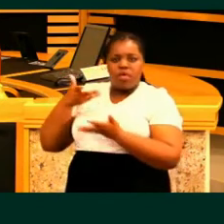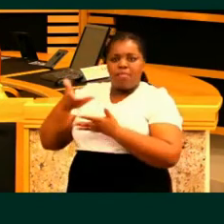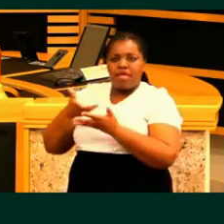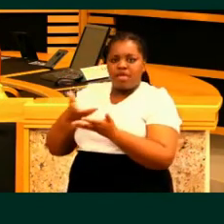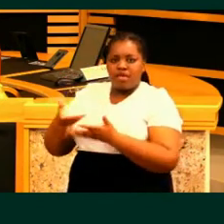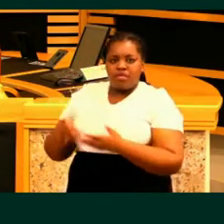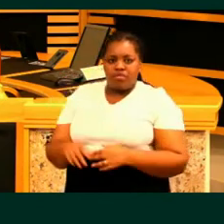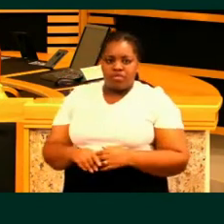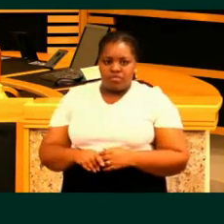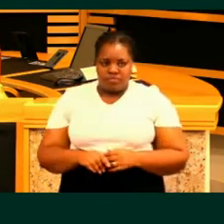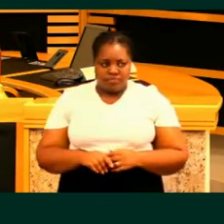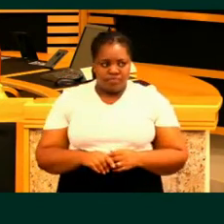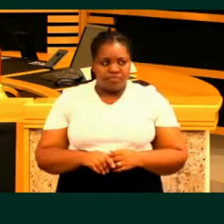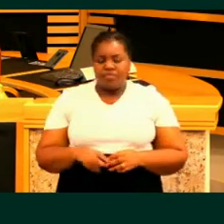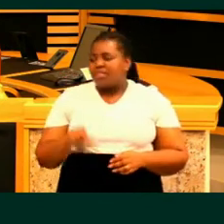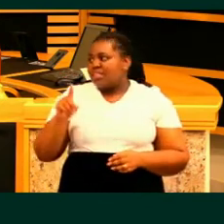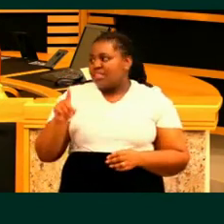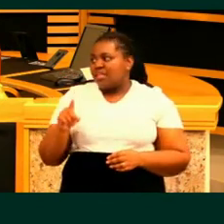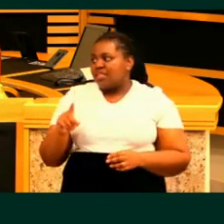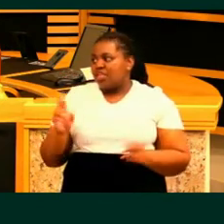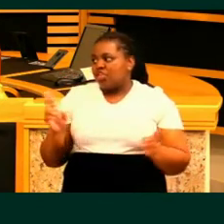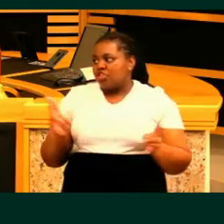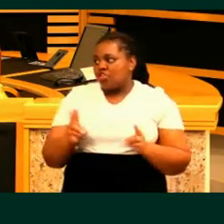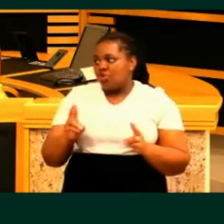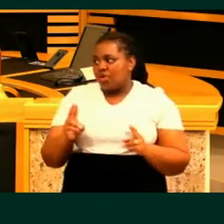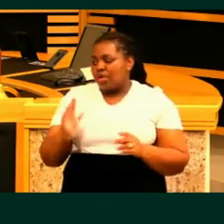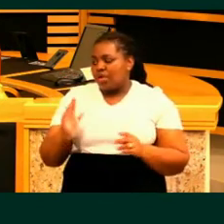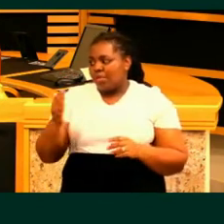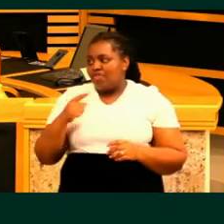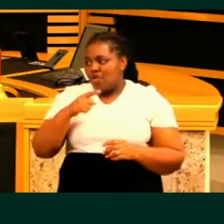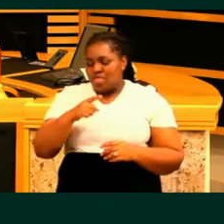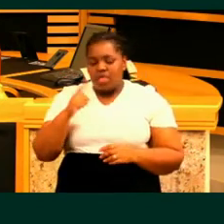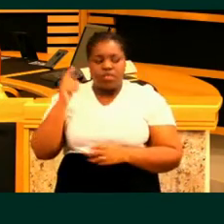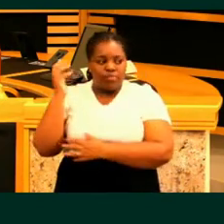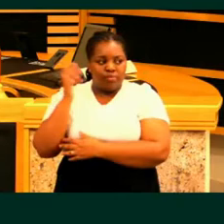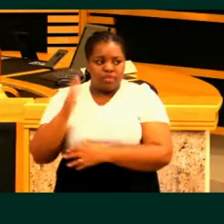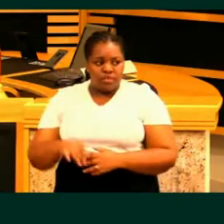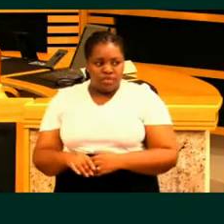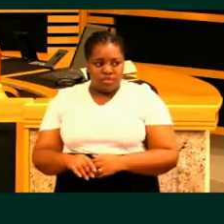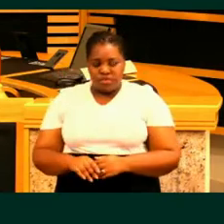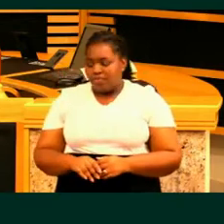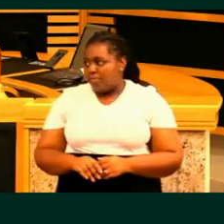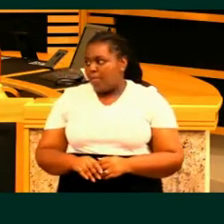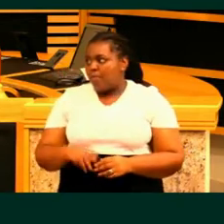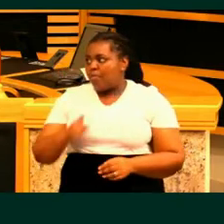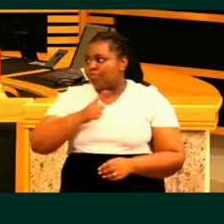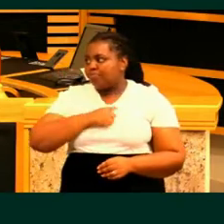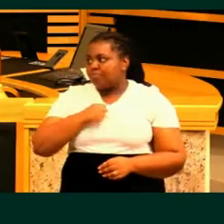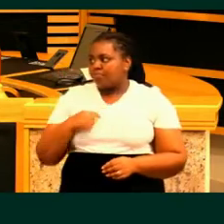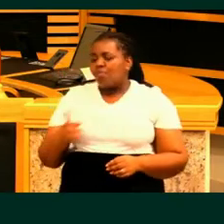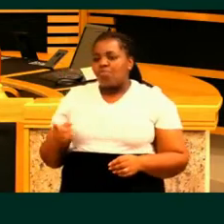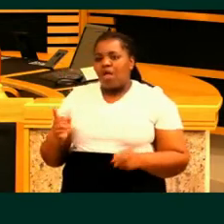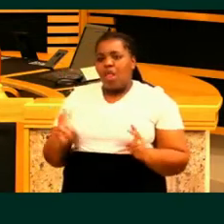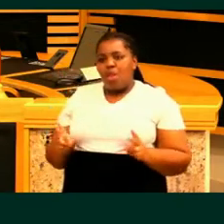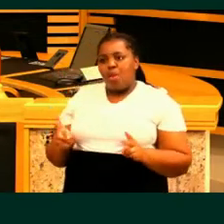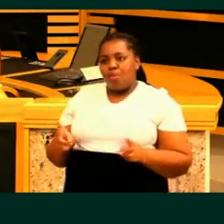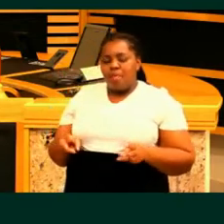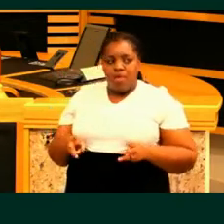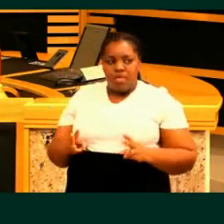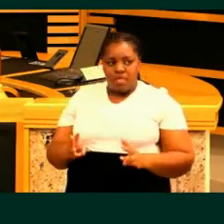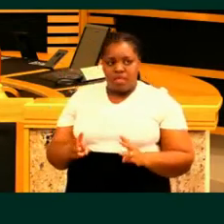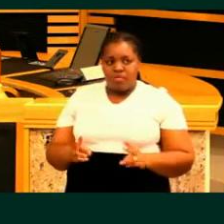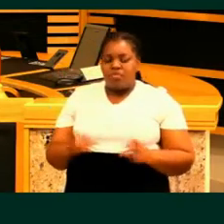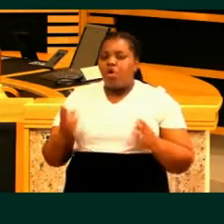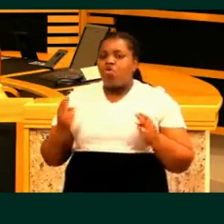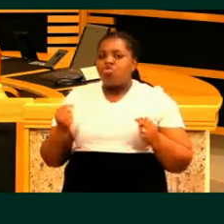engaged and that's the shortcoming of this present because under normal circumstances